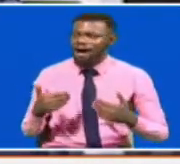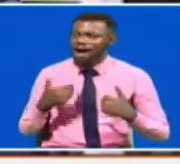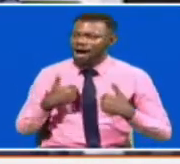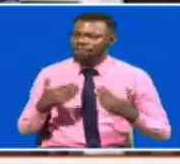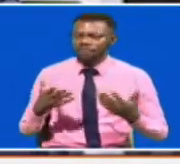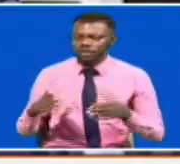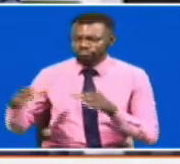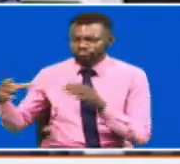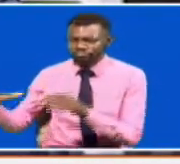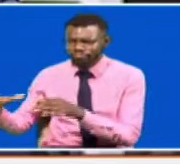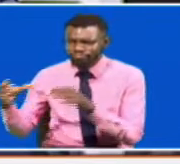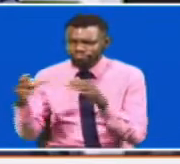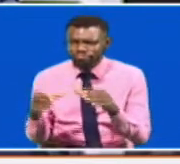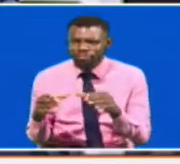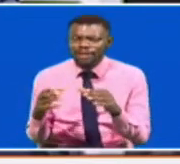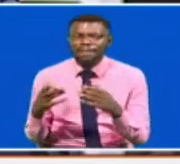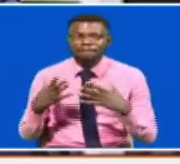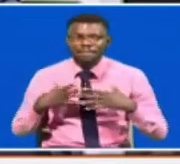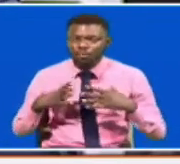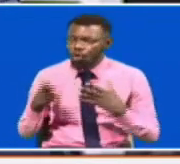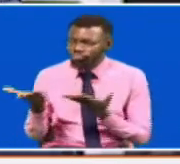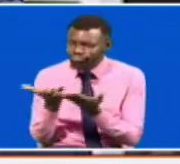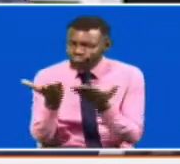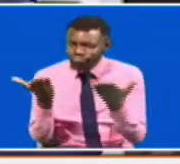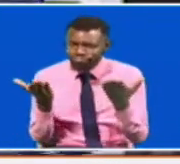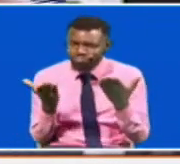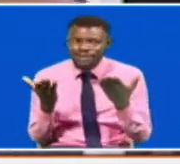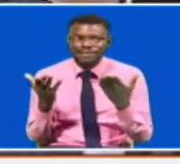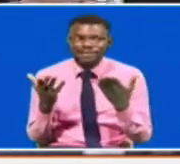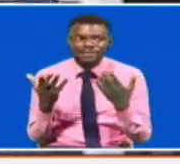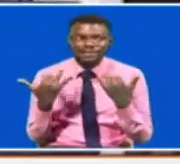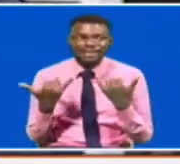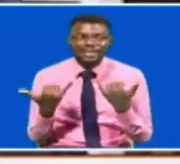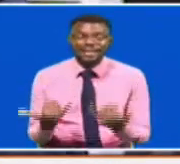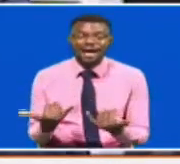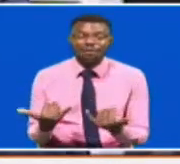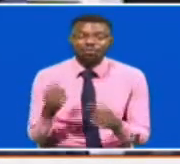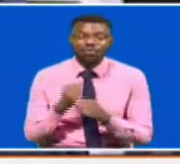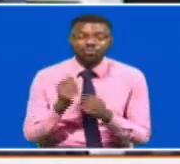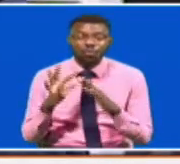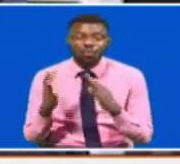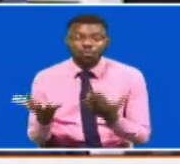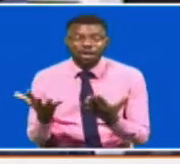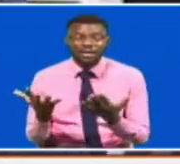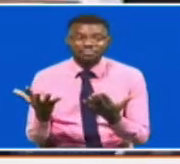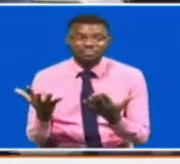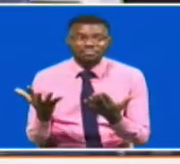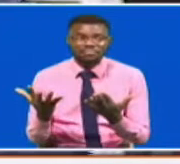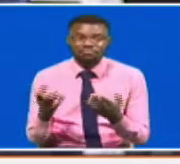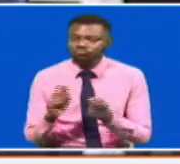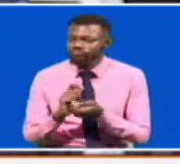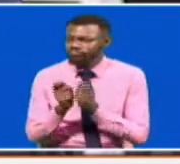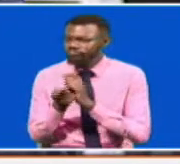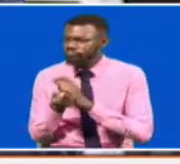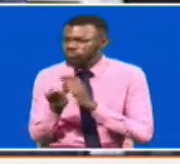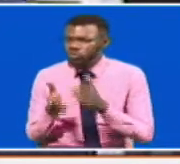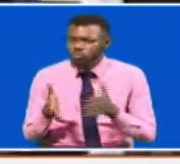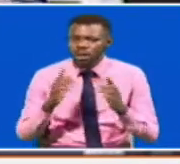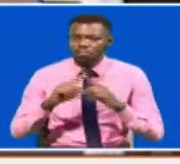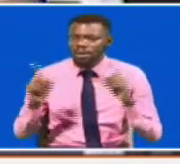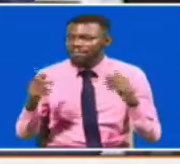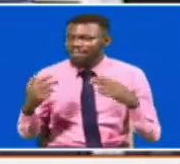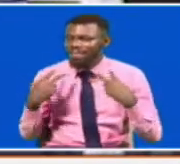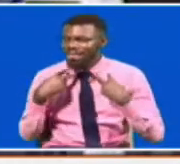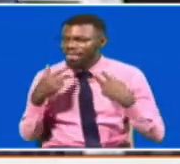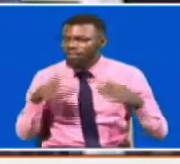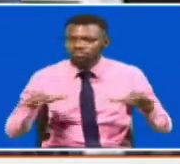prominent parties in the whole affair are practically building the ship as they sail, so to speak. They really don't have where they're going. They're building